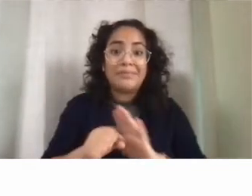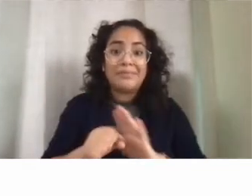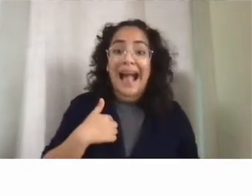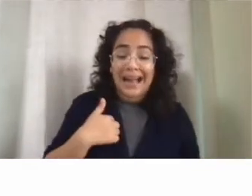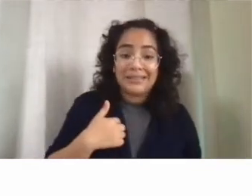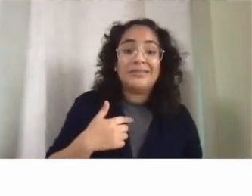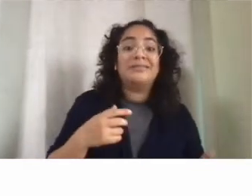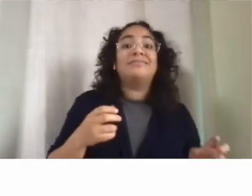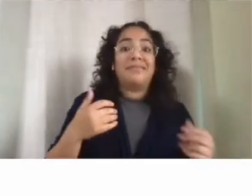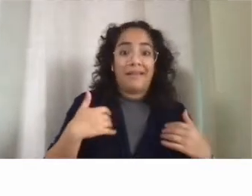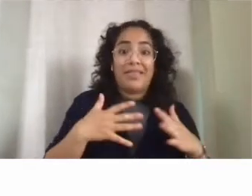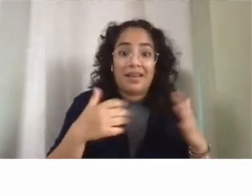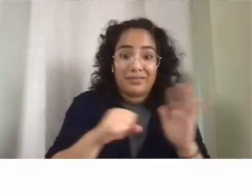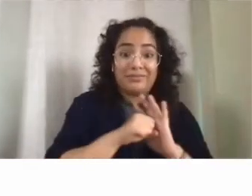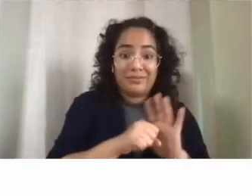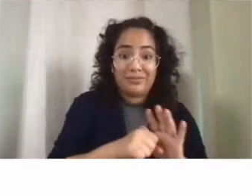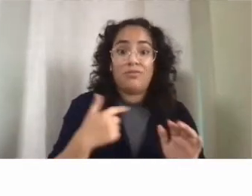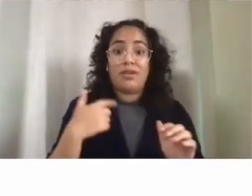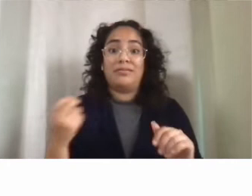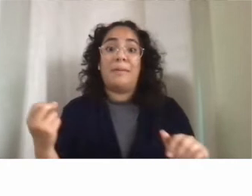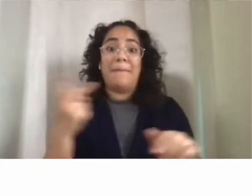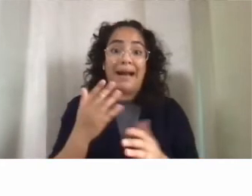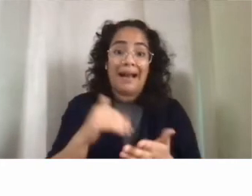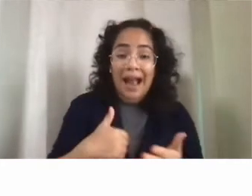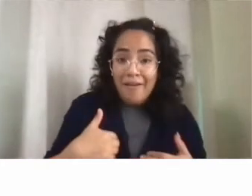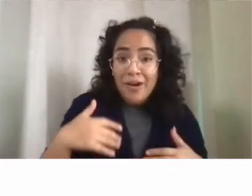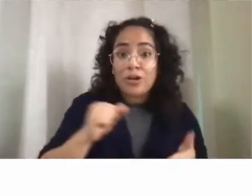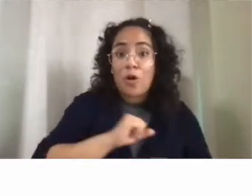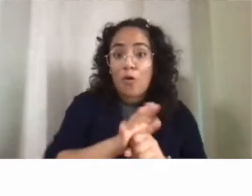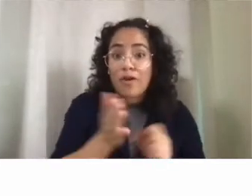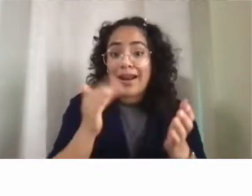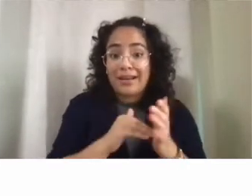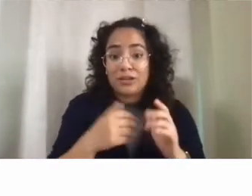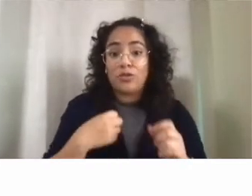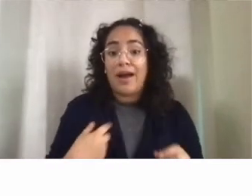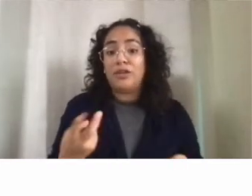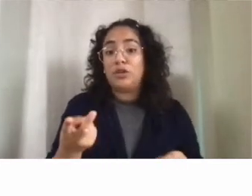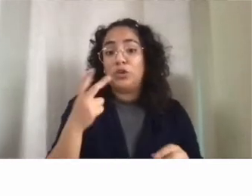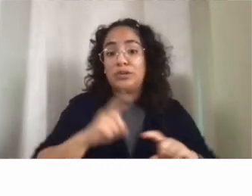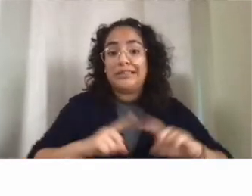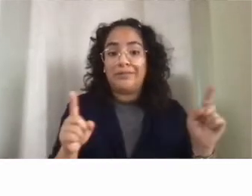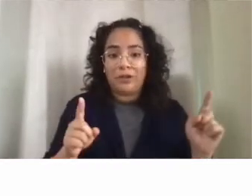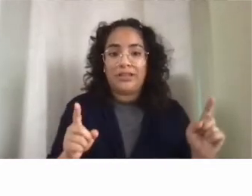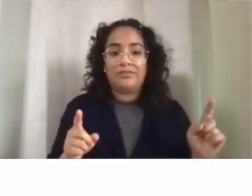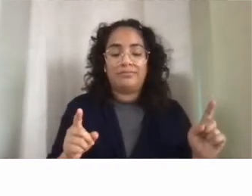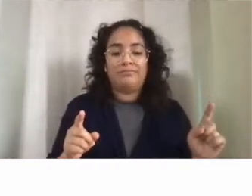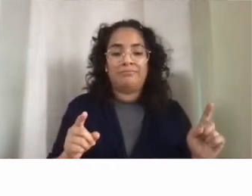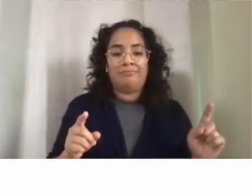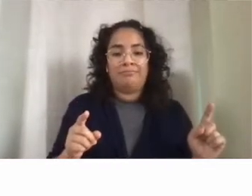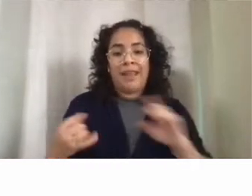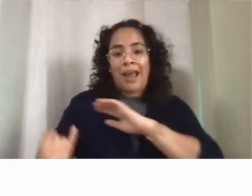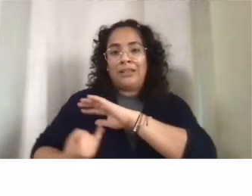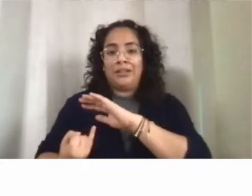symptomatic when I rebounded. So I had 2 separate isolation periods. I was